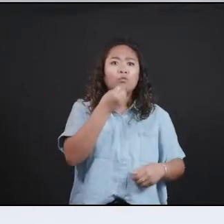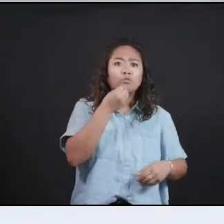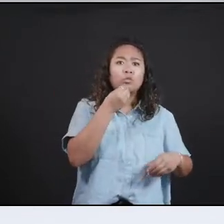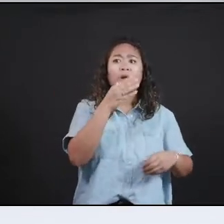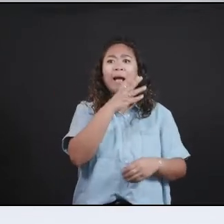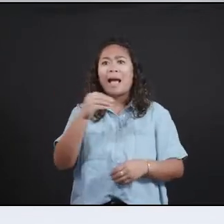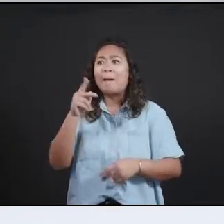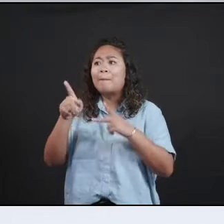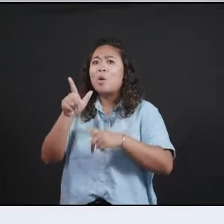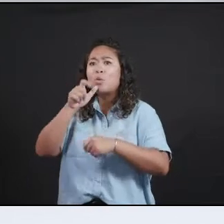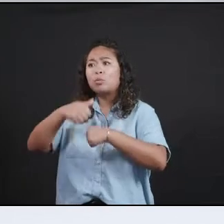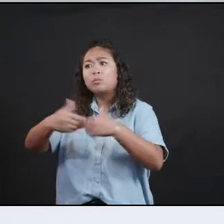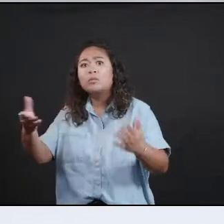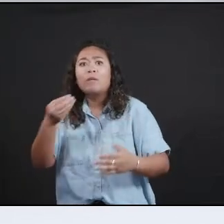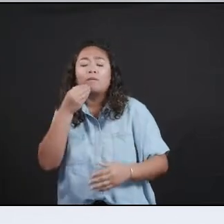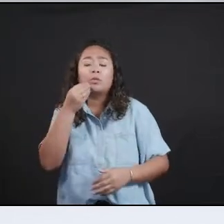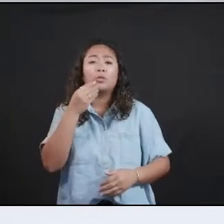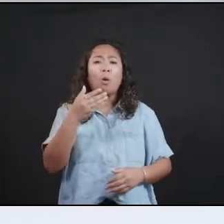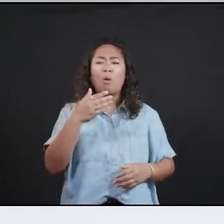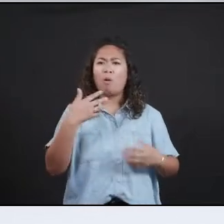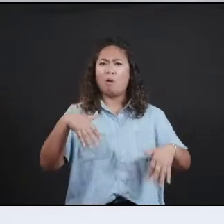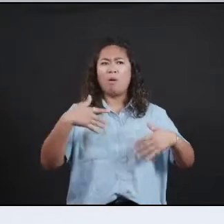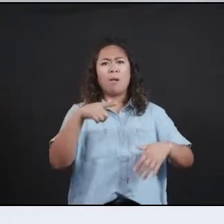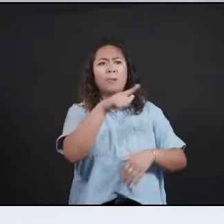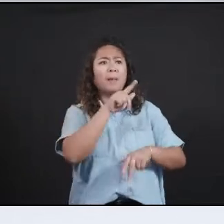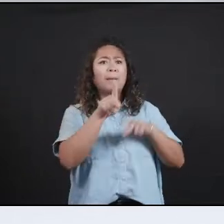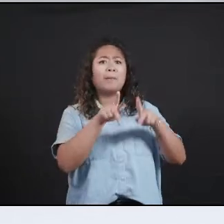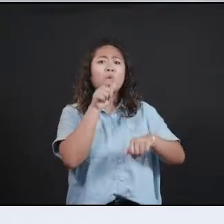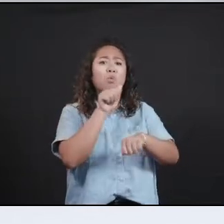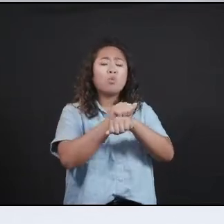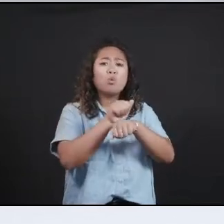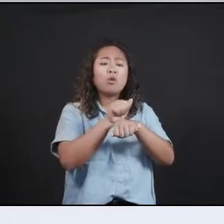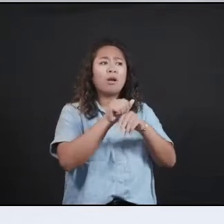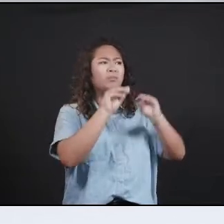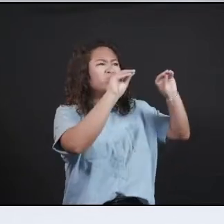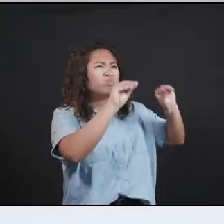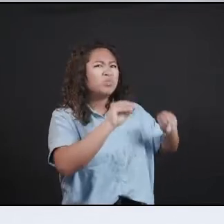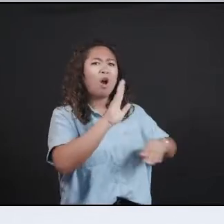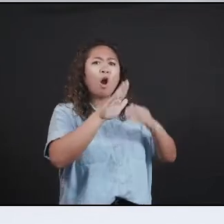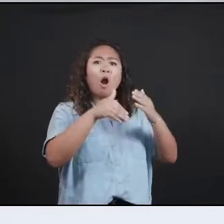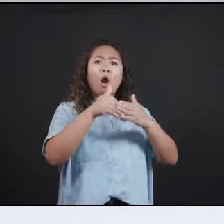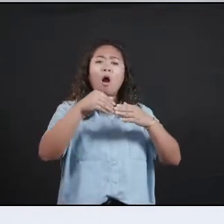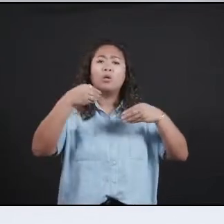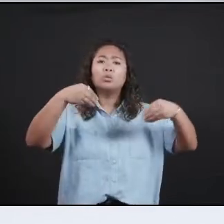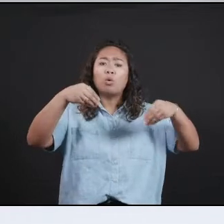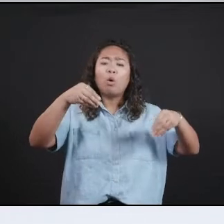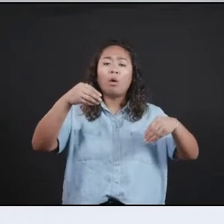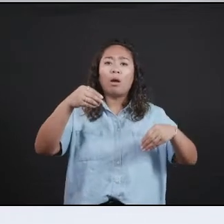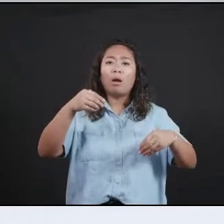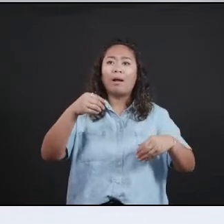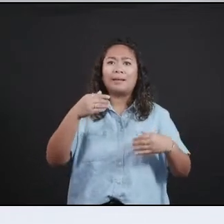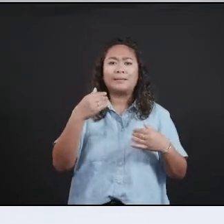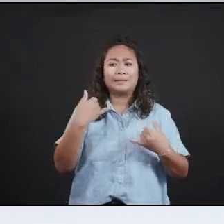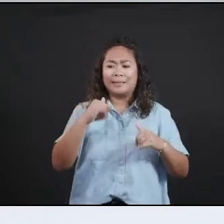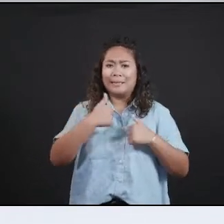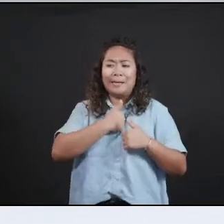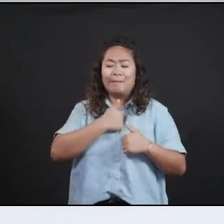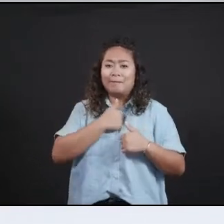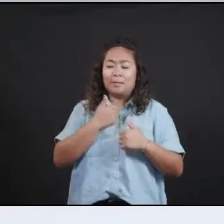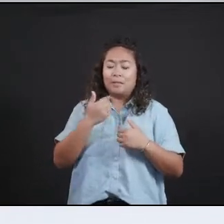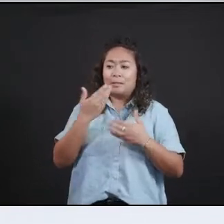measures, and two, economic development after the crisis. A very important question to ask